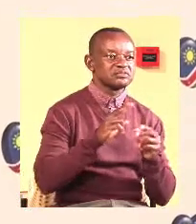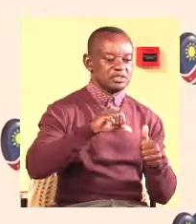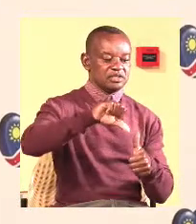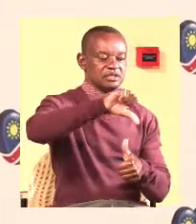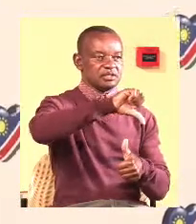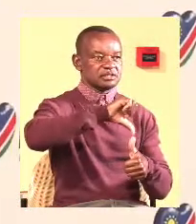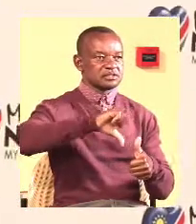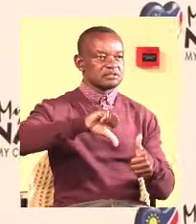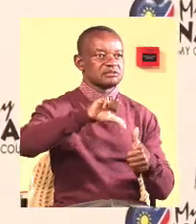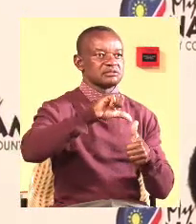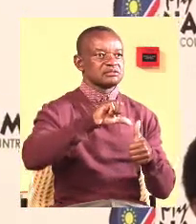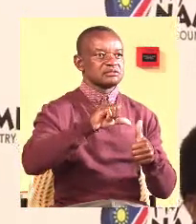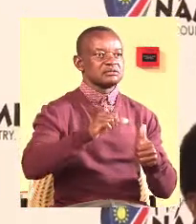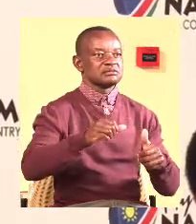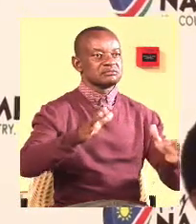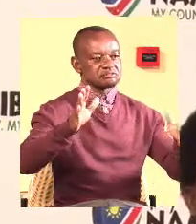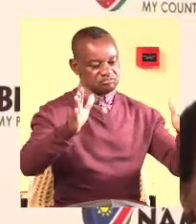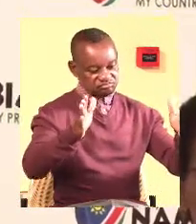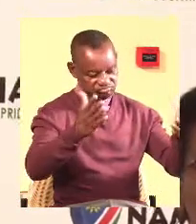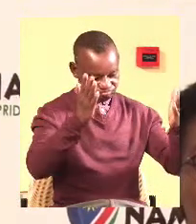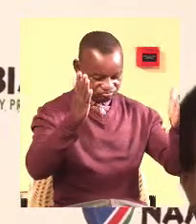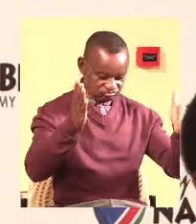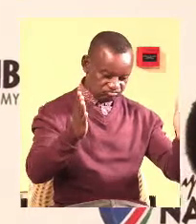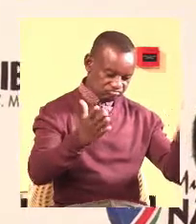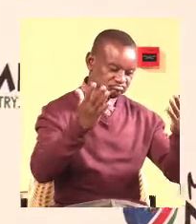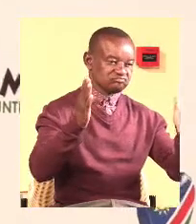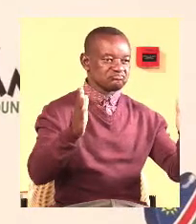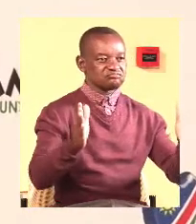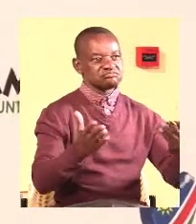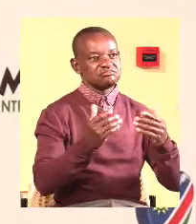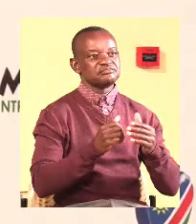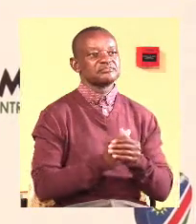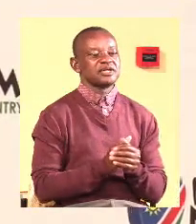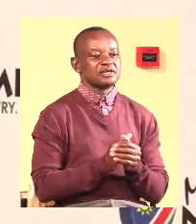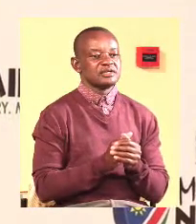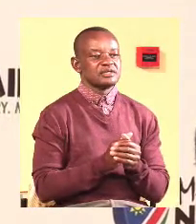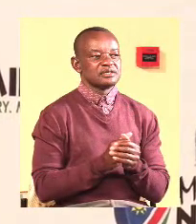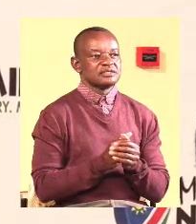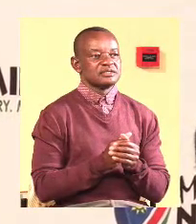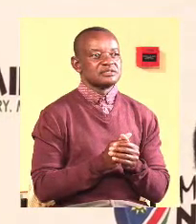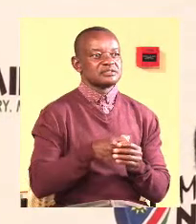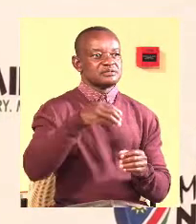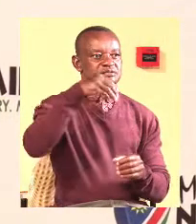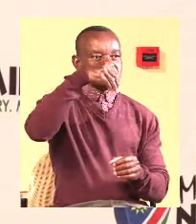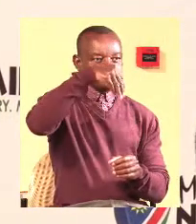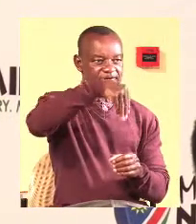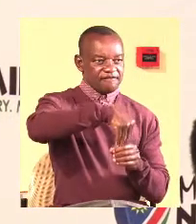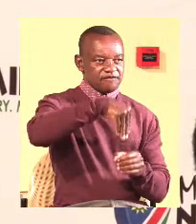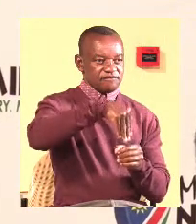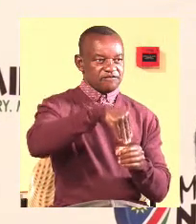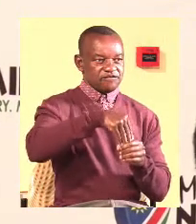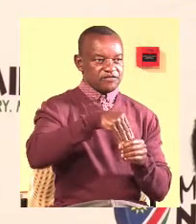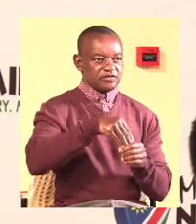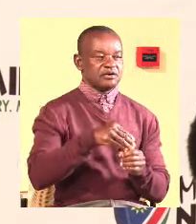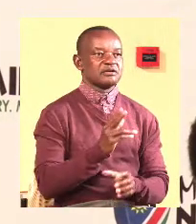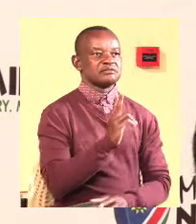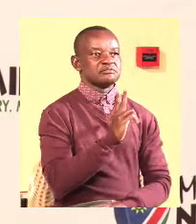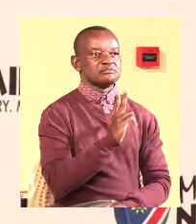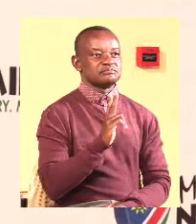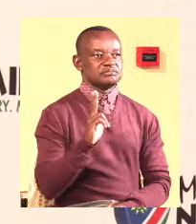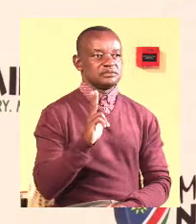is an involvement of communities when it comes to one willing to